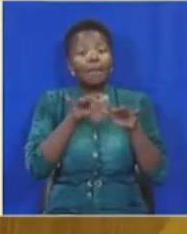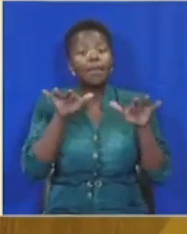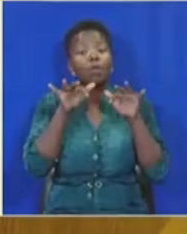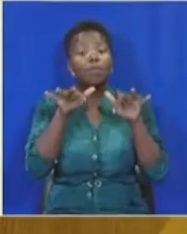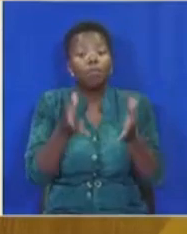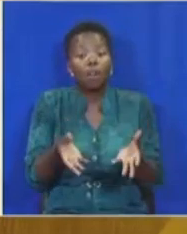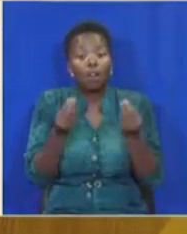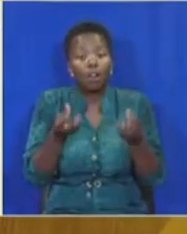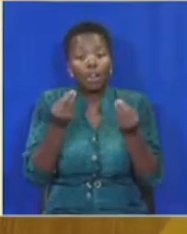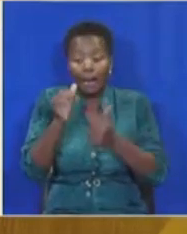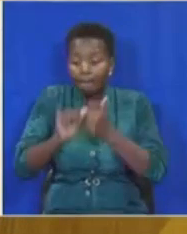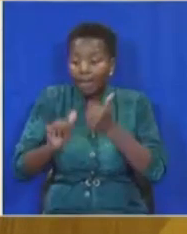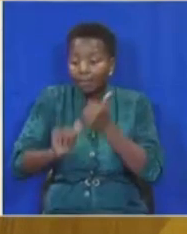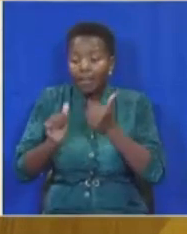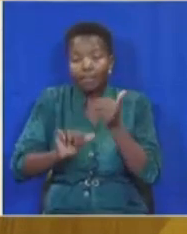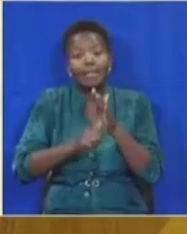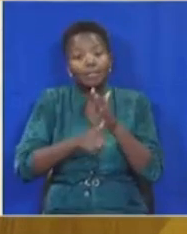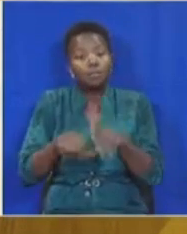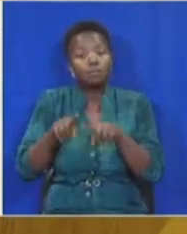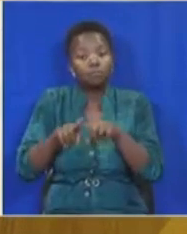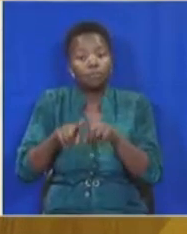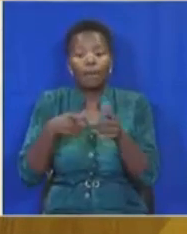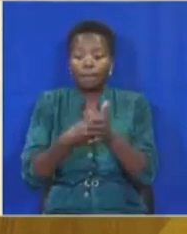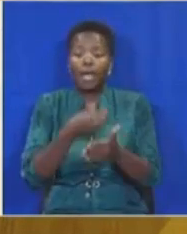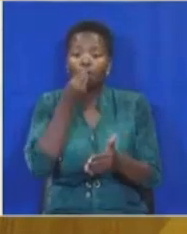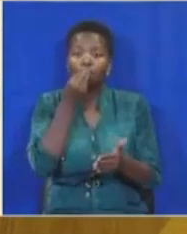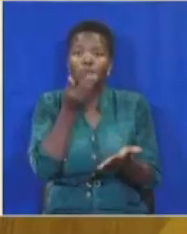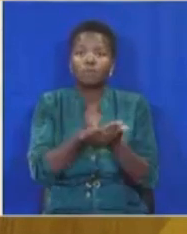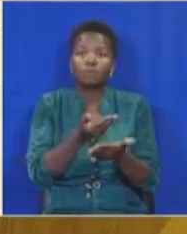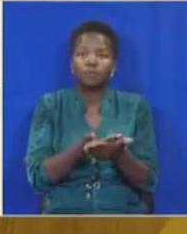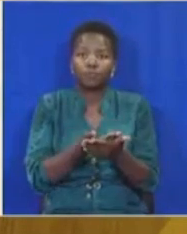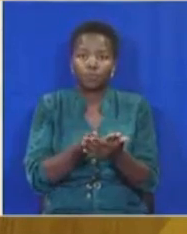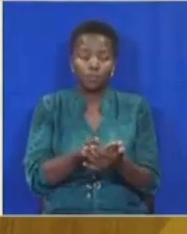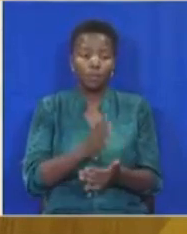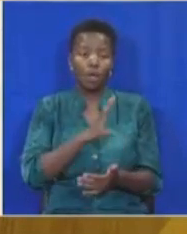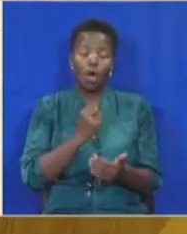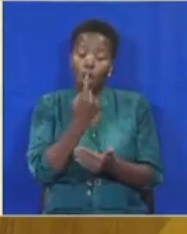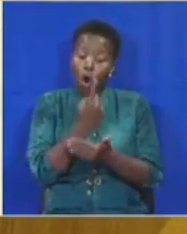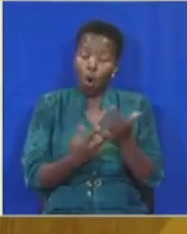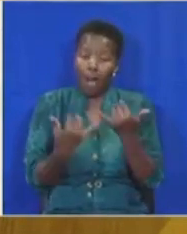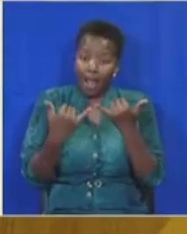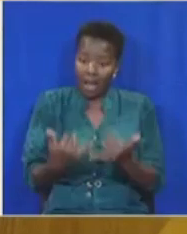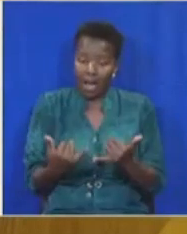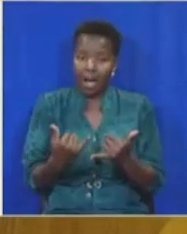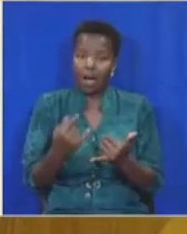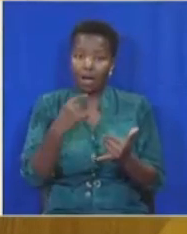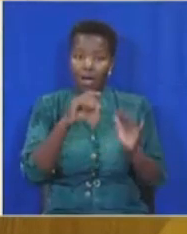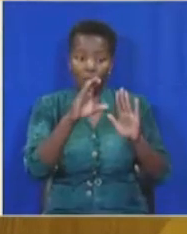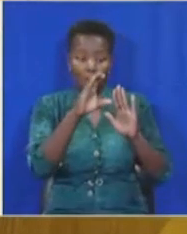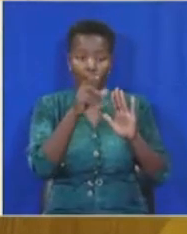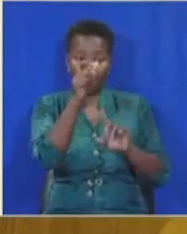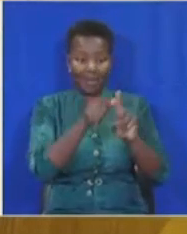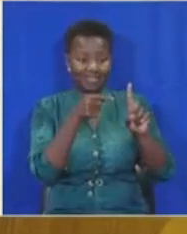who depend on these grants for food. It is only when we have a constitutional delinquent as a